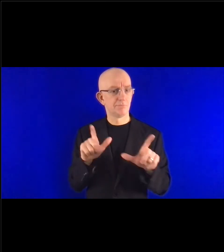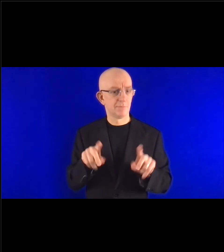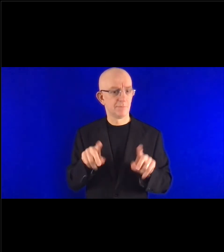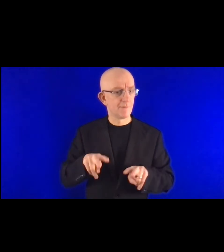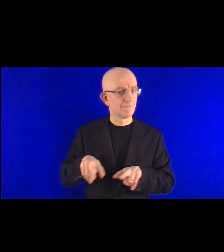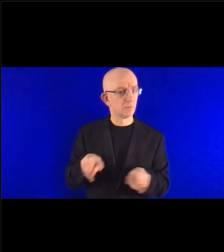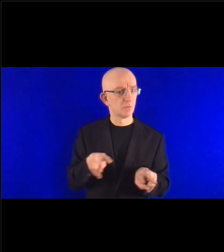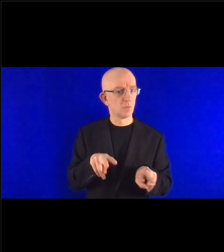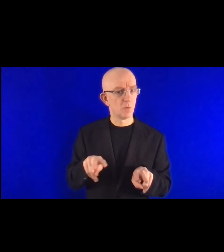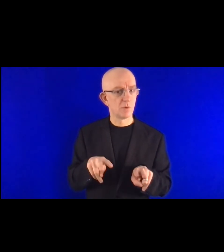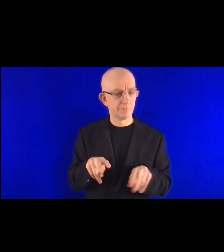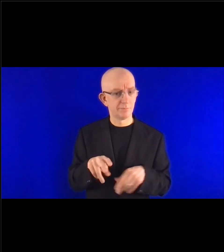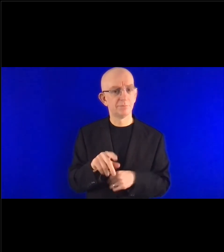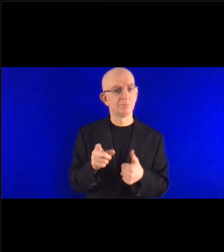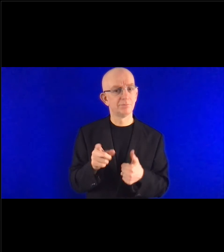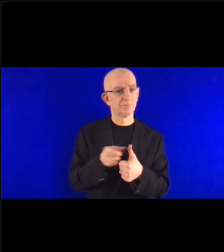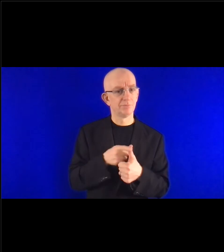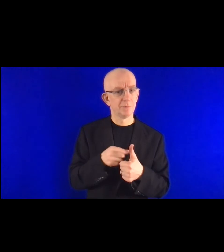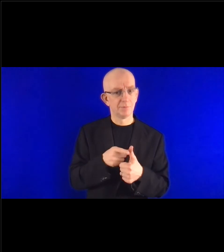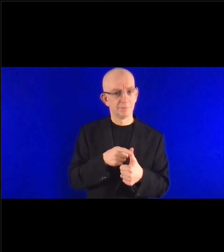South Sudan.